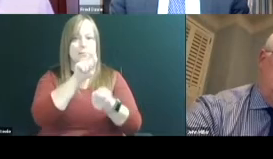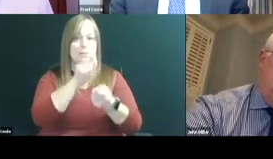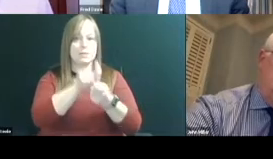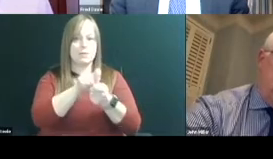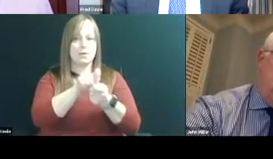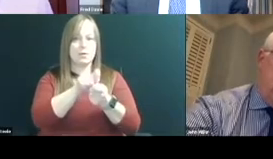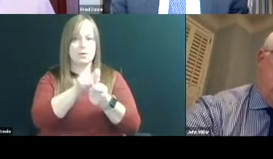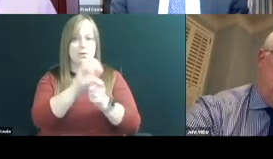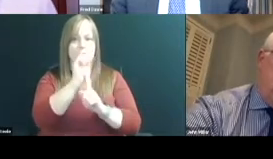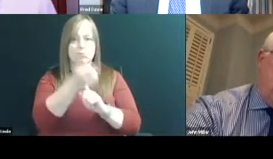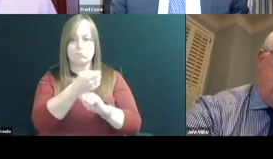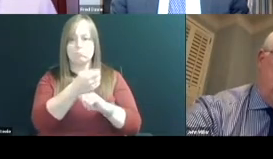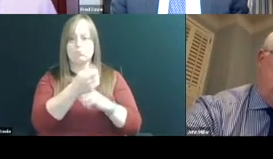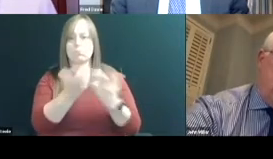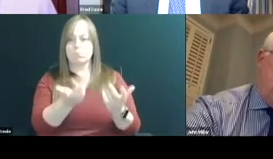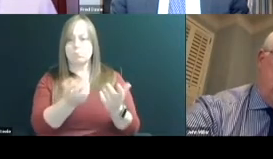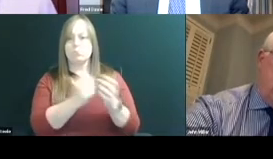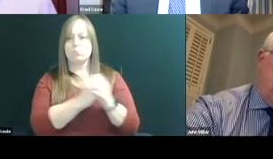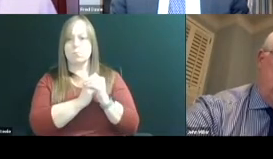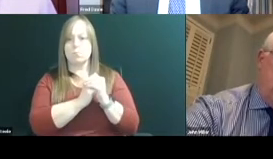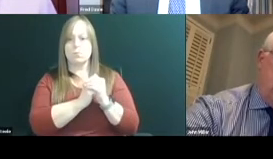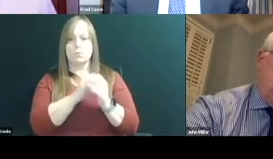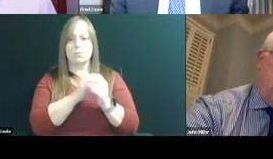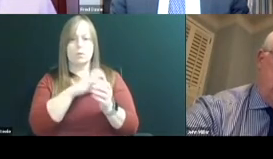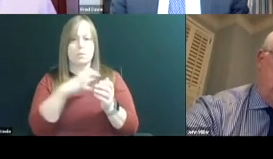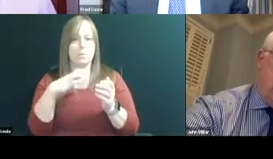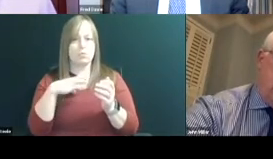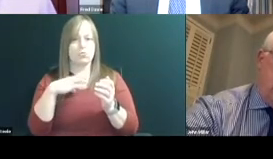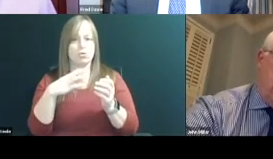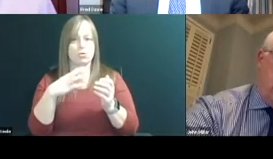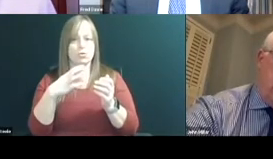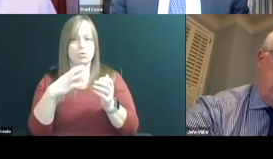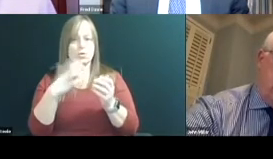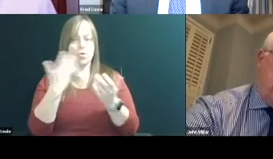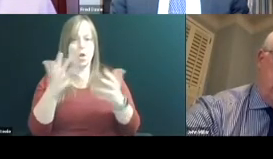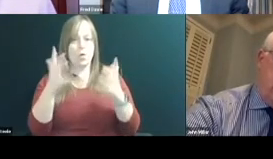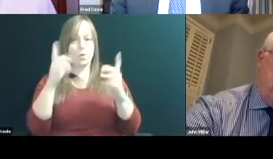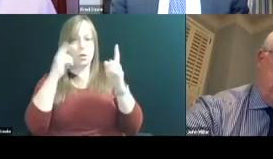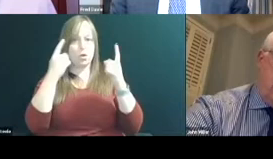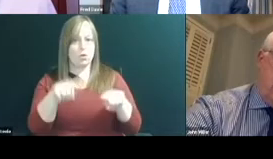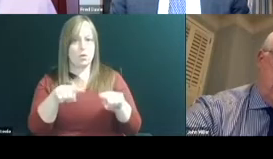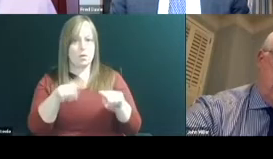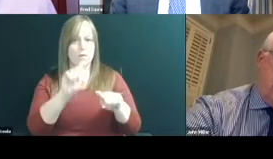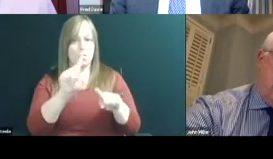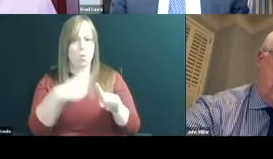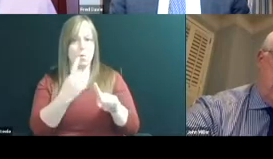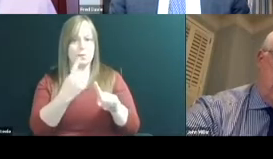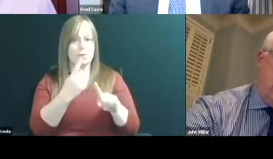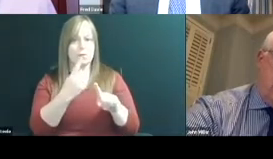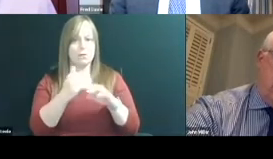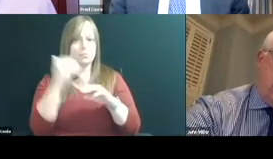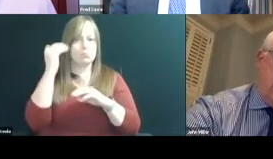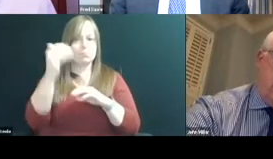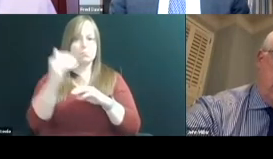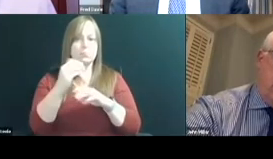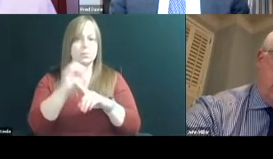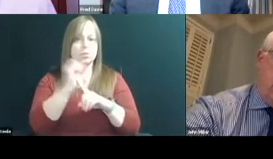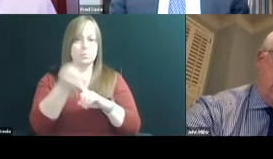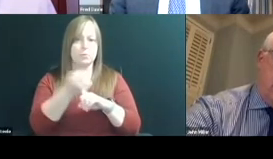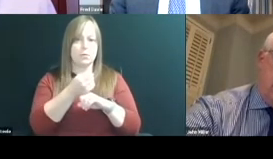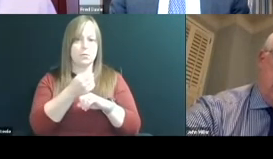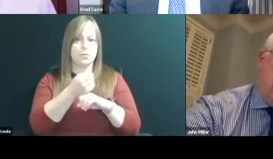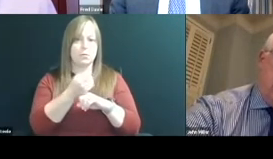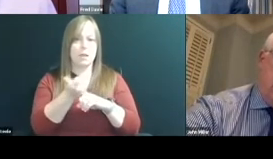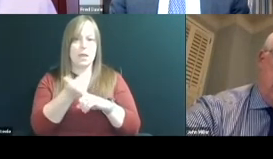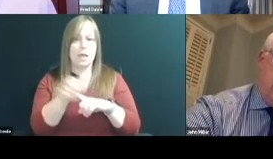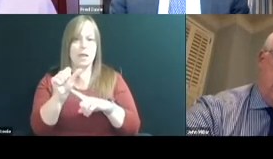specific infractions. The commissioners already agreed that only in extraordinary circumstances would there be